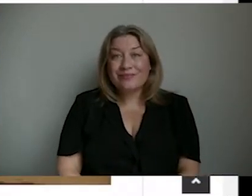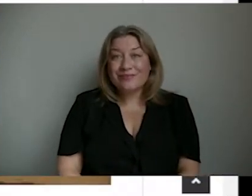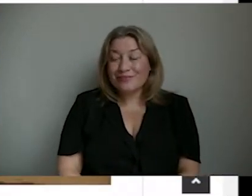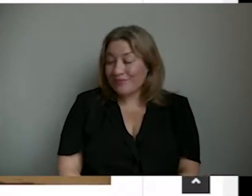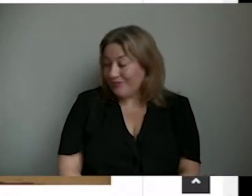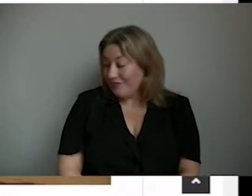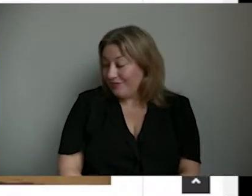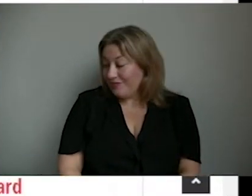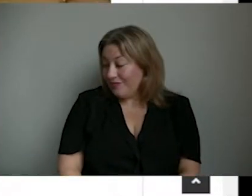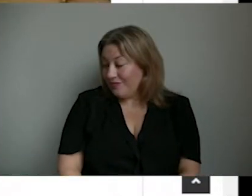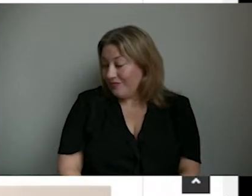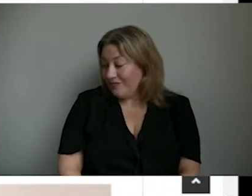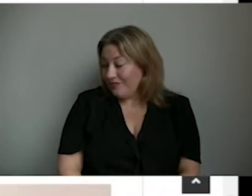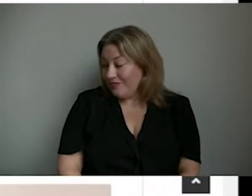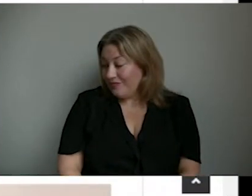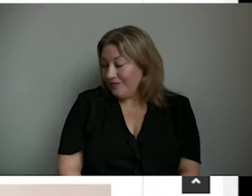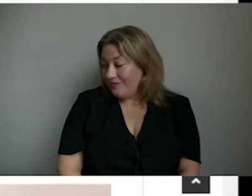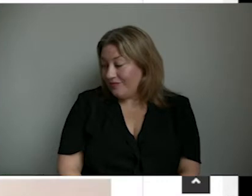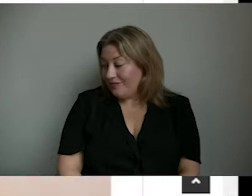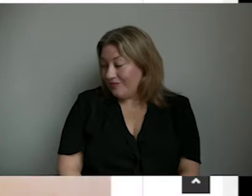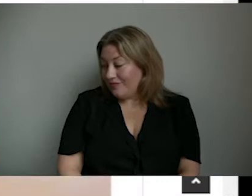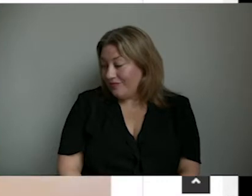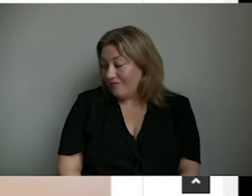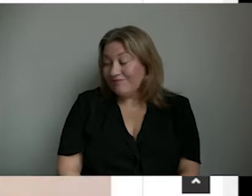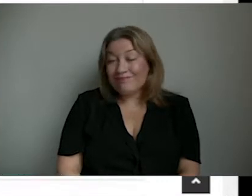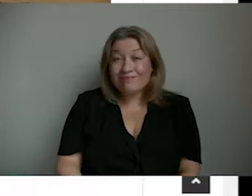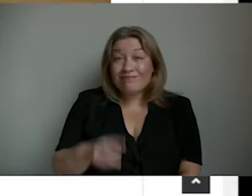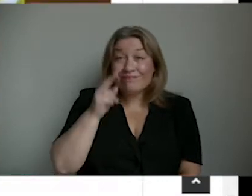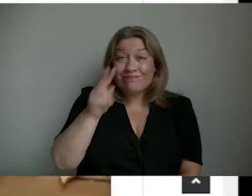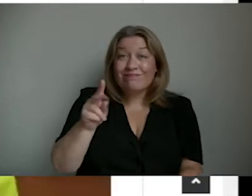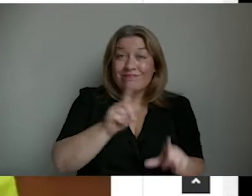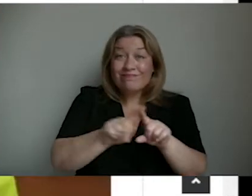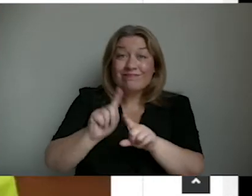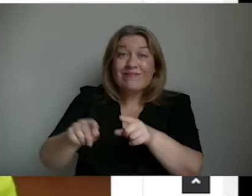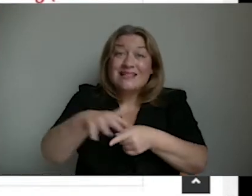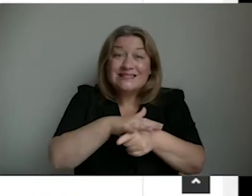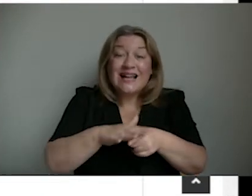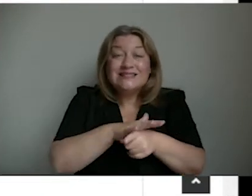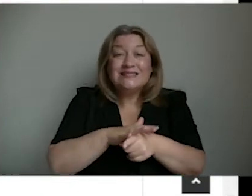college. So in all the various different sectors and areas